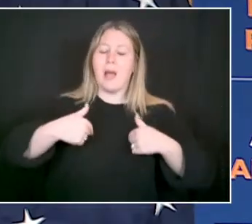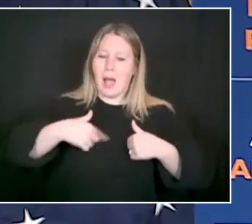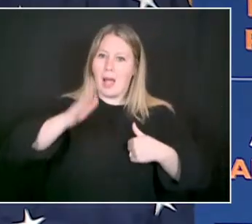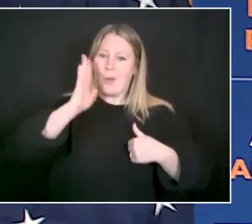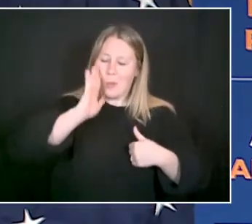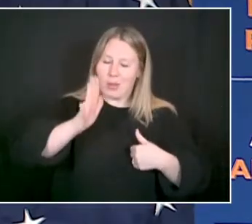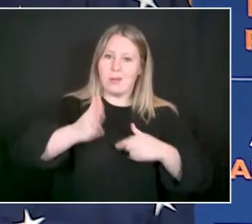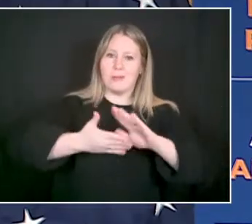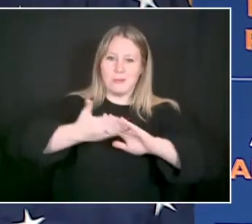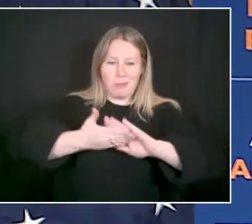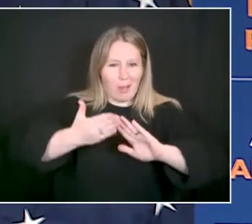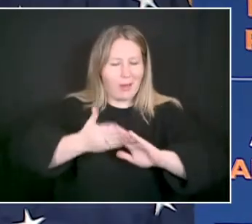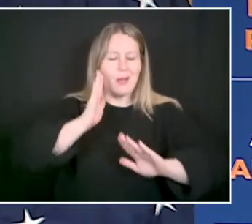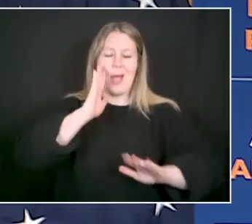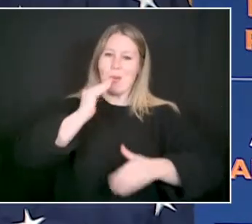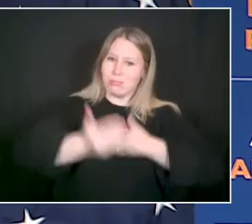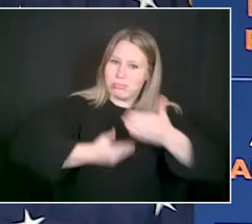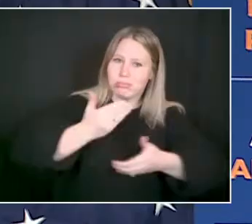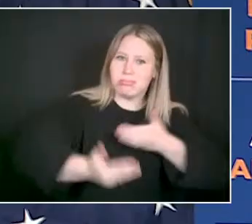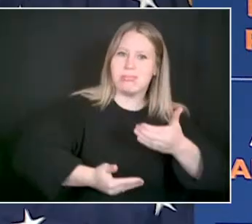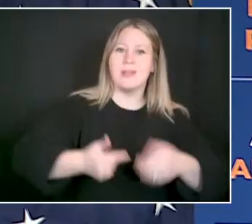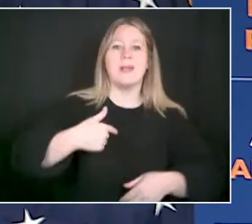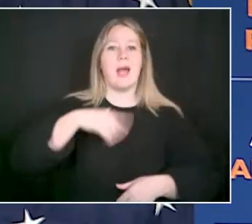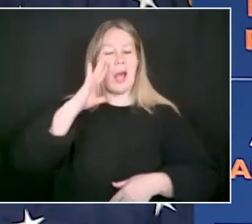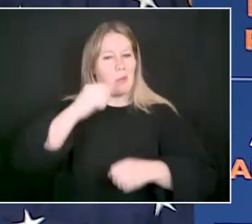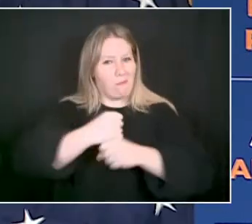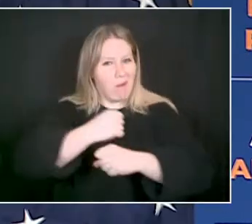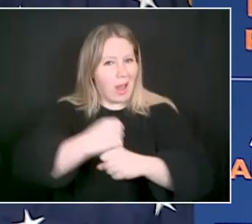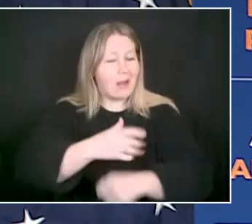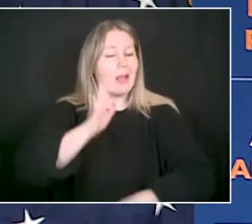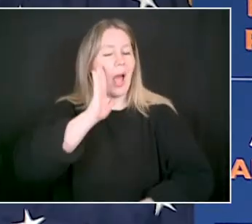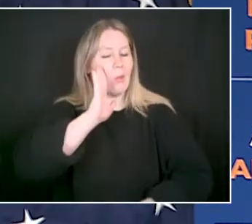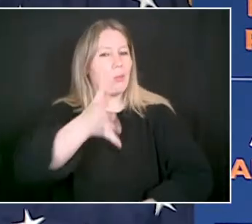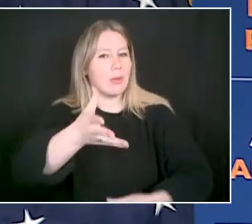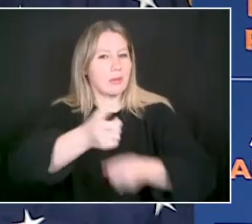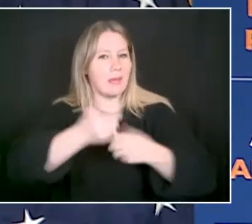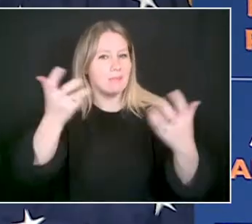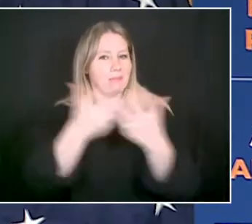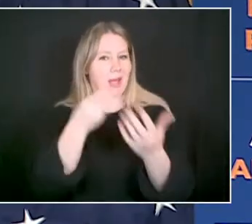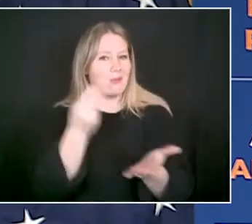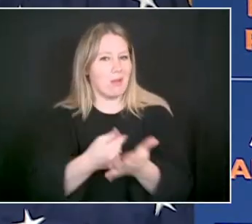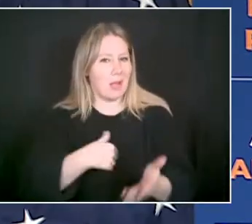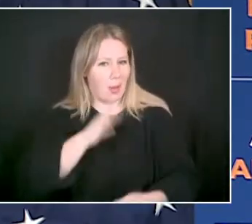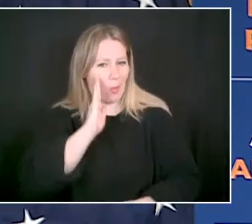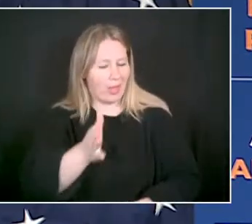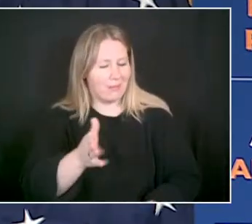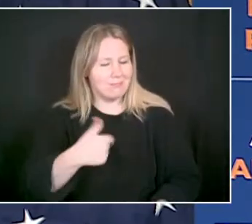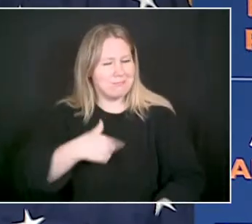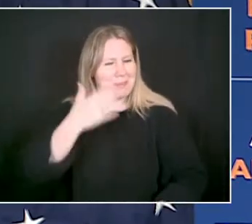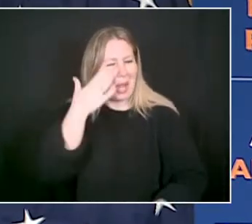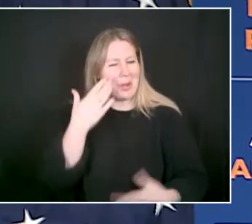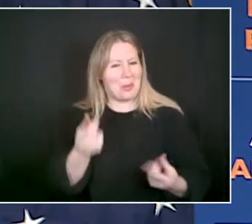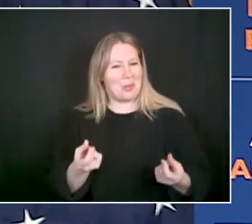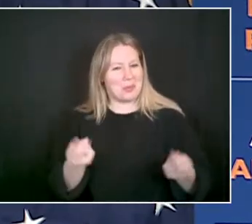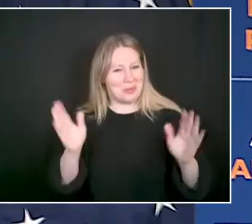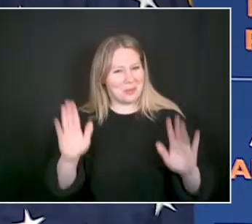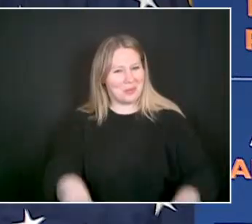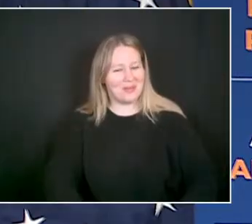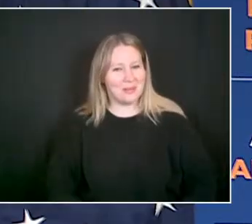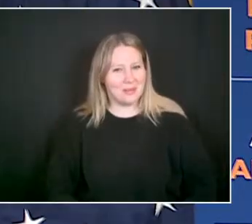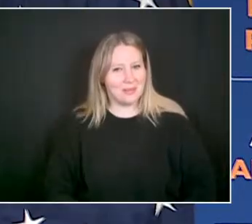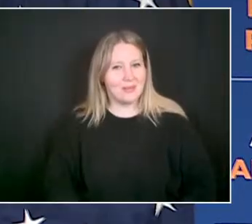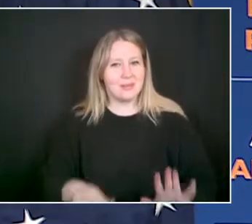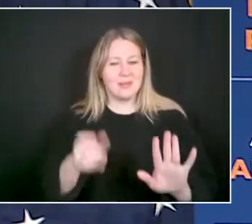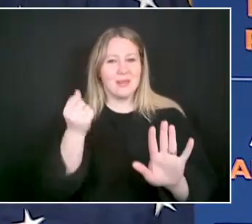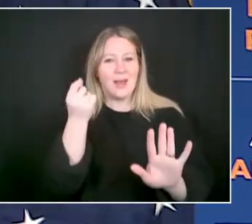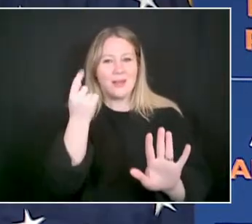to continue to fight to get our matching funds. But we know how to do this. We look. No one that's running for mayor